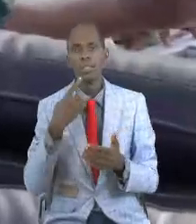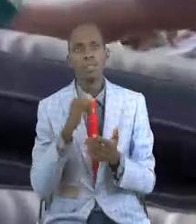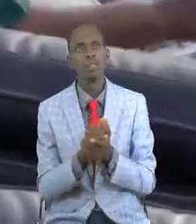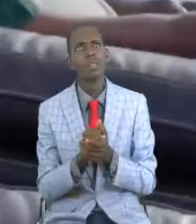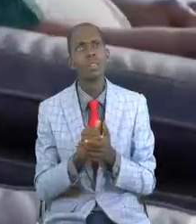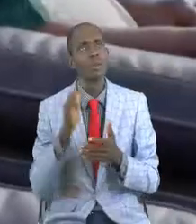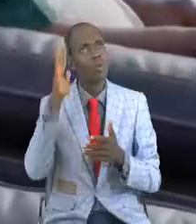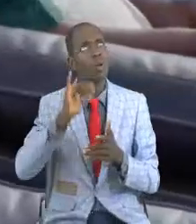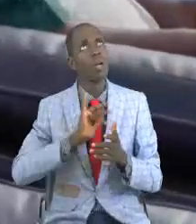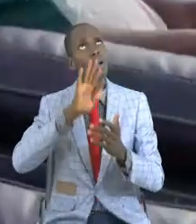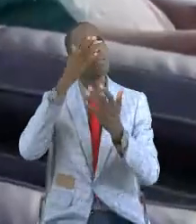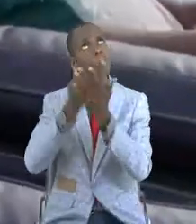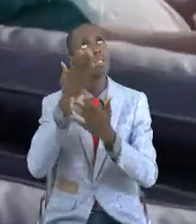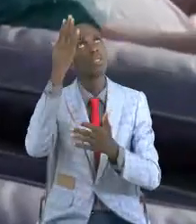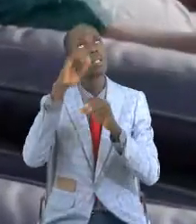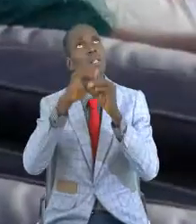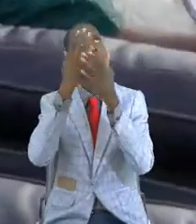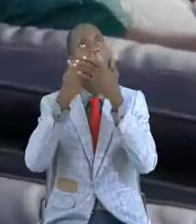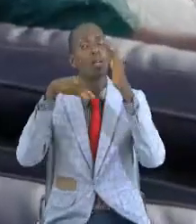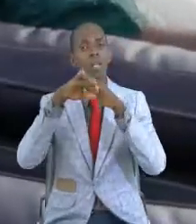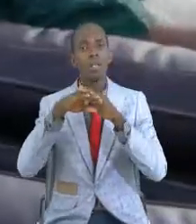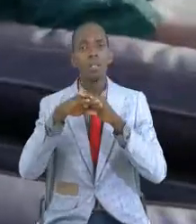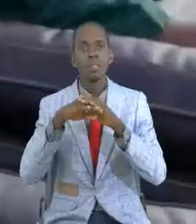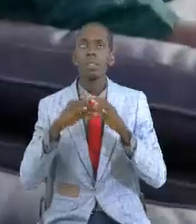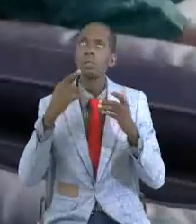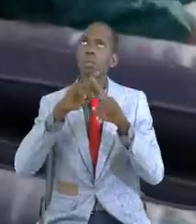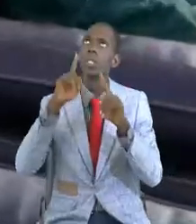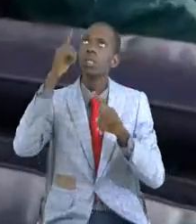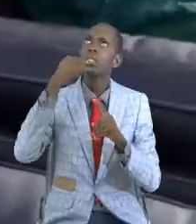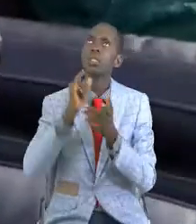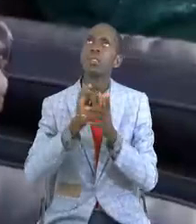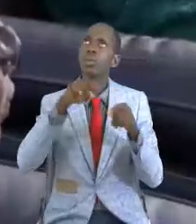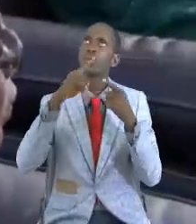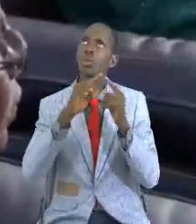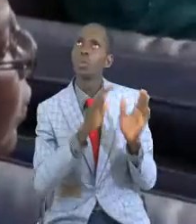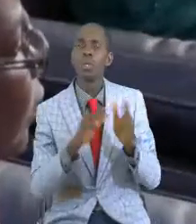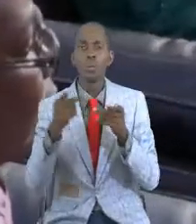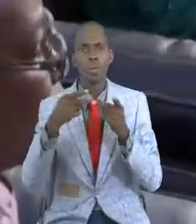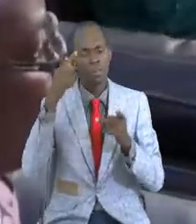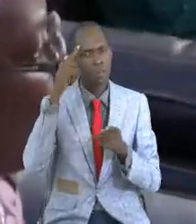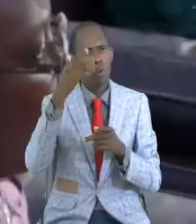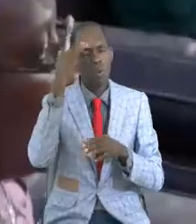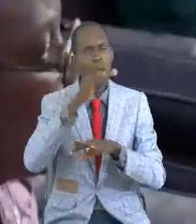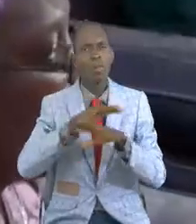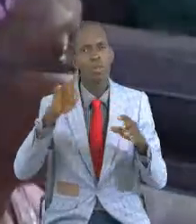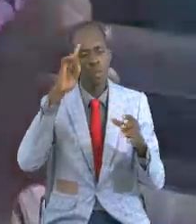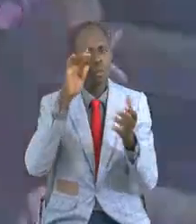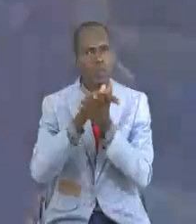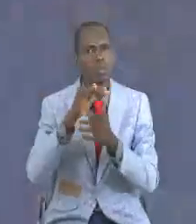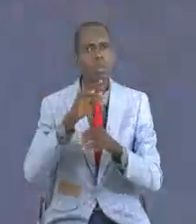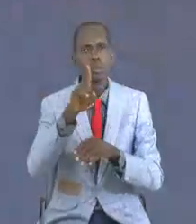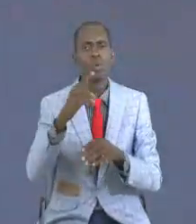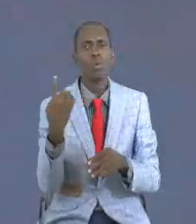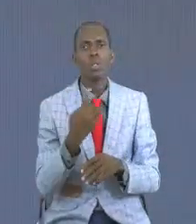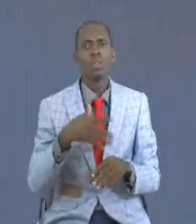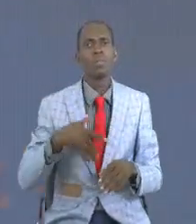heaven oh he said i got to provide a place for you why don't you believe him rather than believing your feeling believe in your